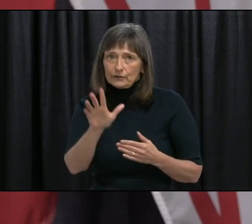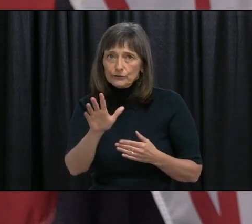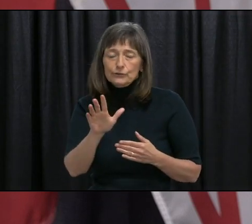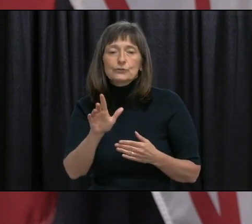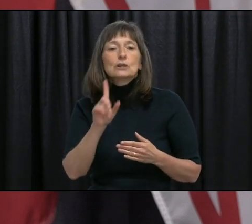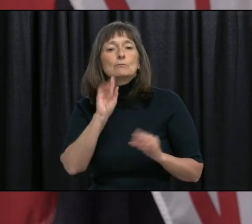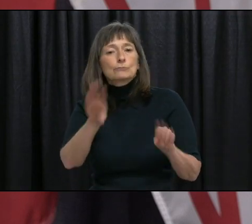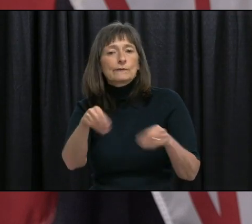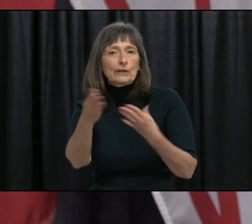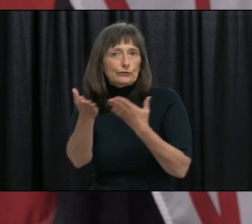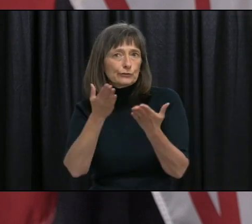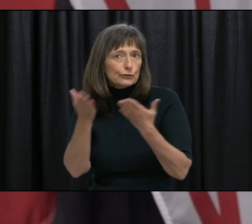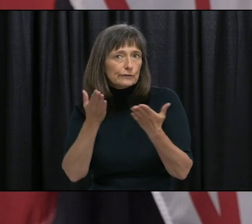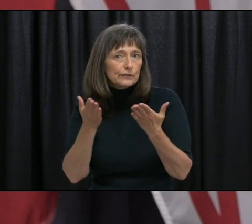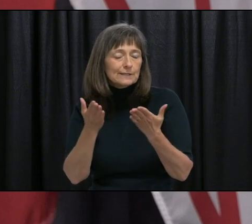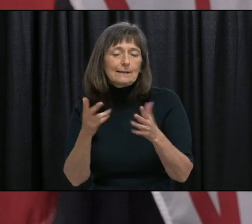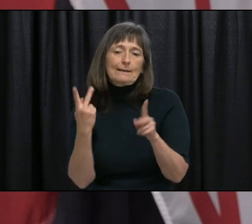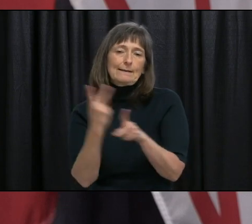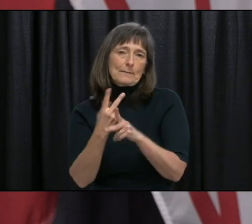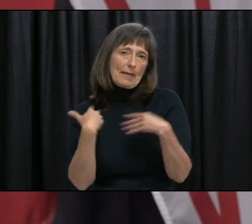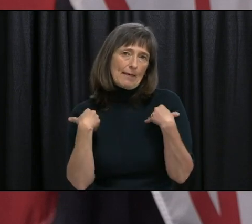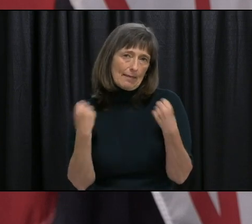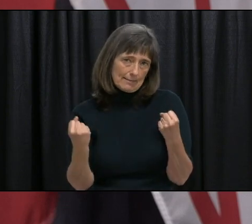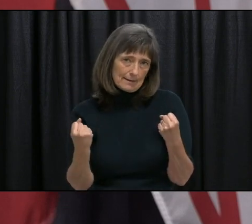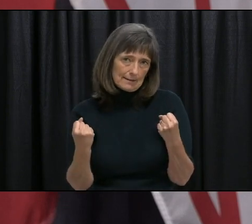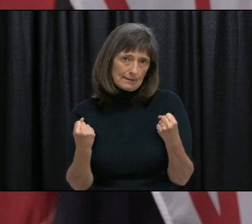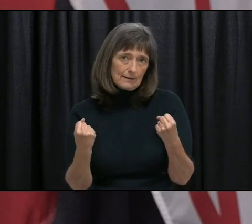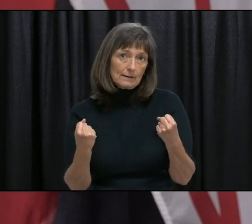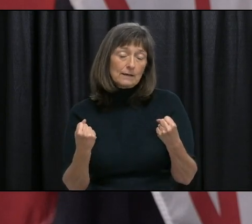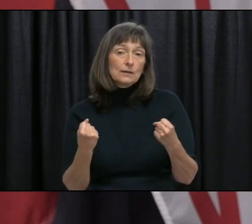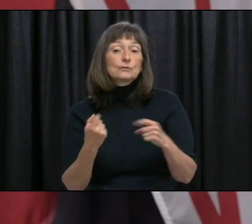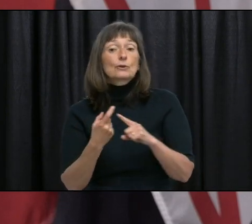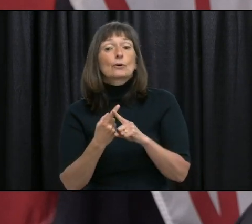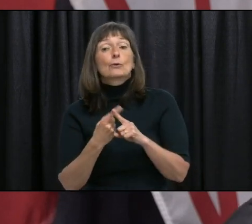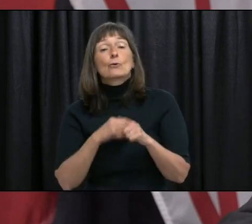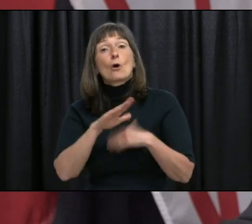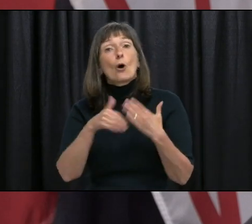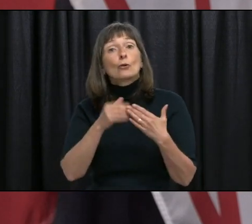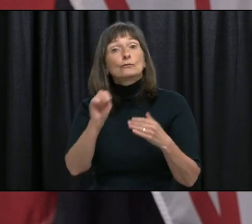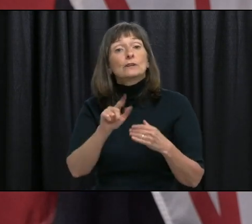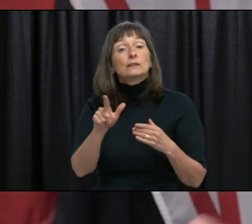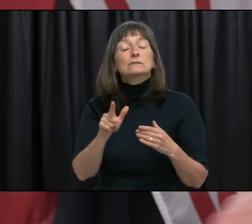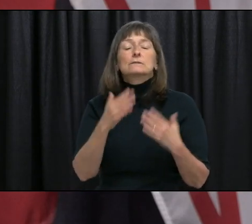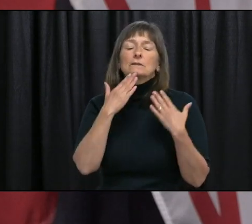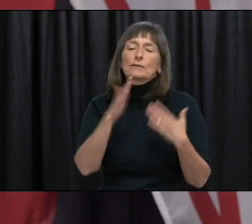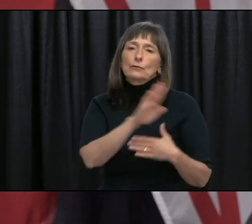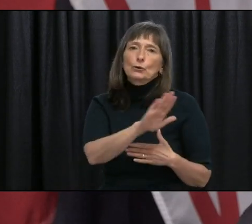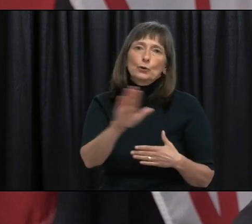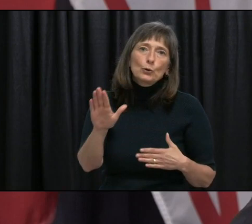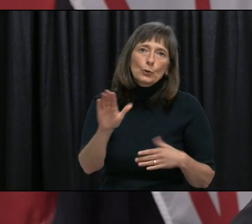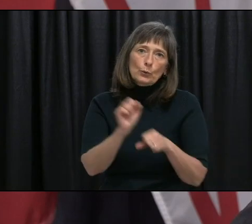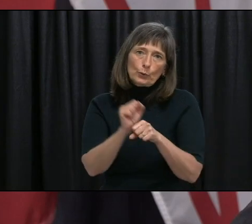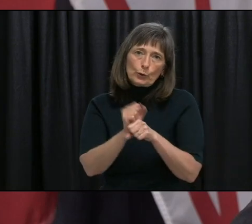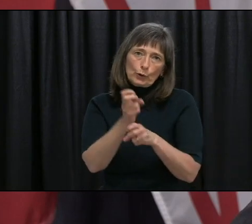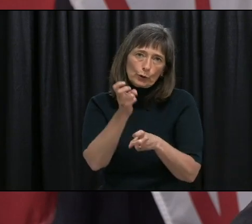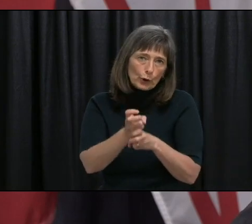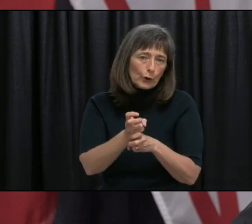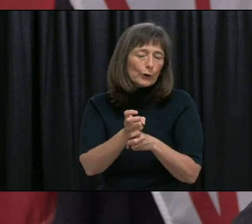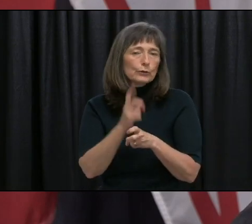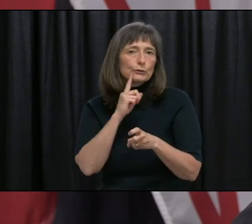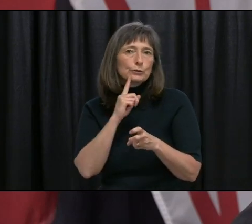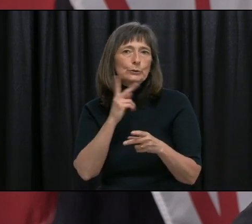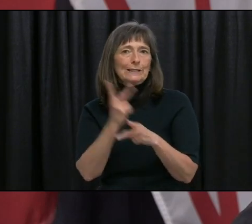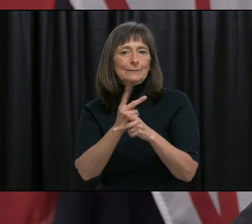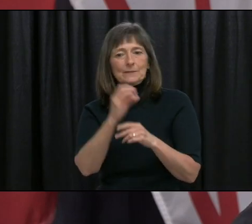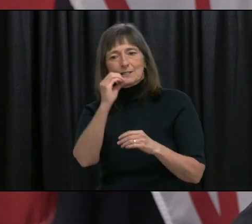provided, and staying in good health. So to all the residents of the province, I appreciate your remarkable efforts to flatten the curve. As you